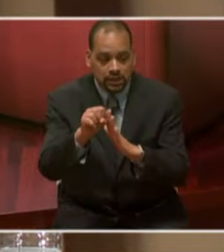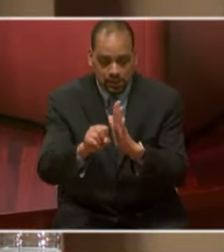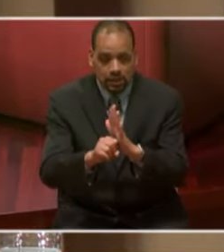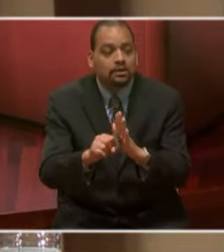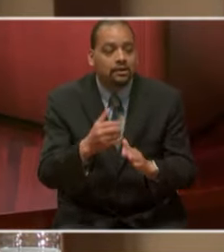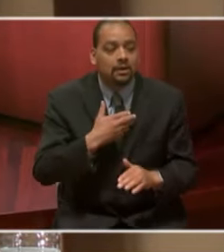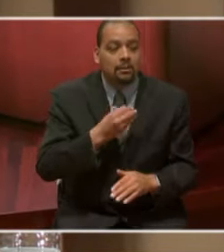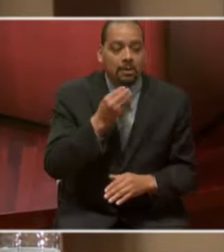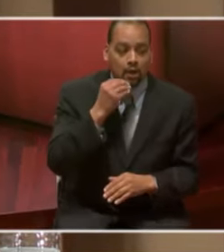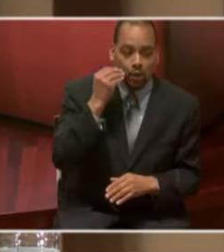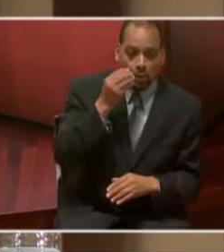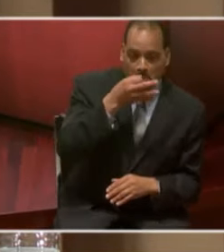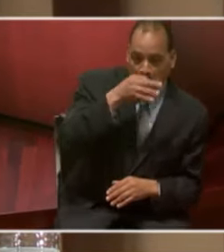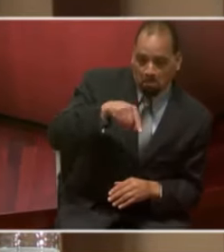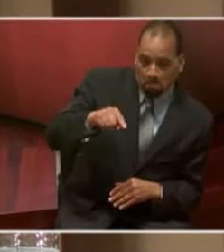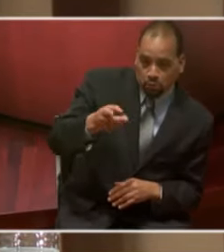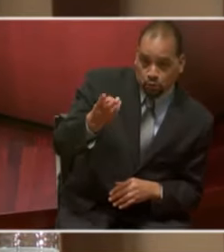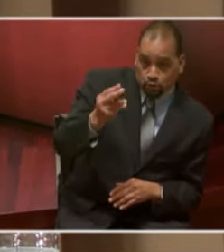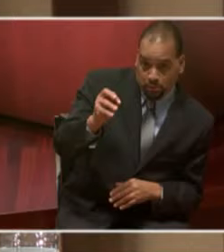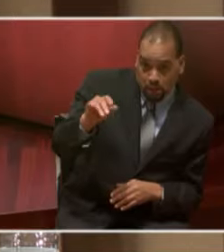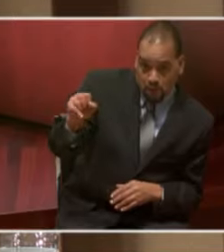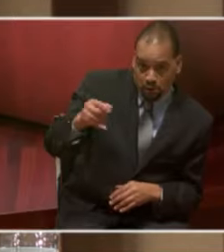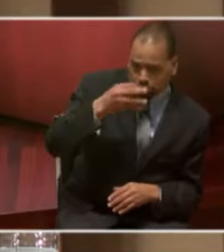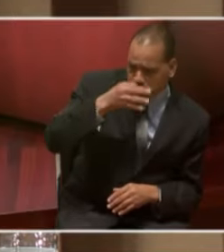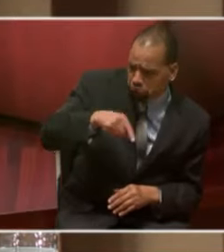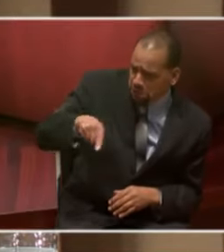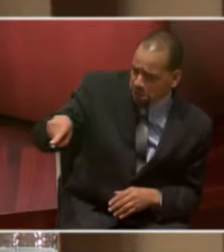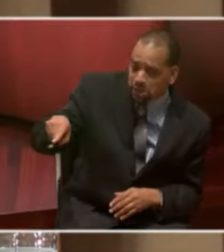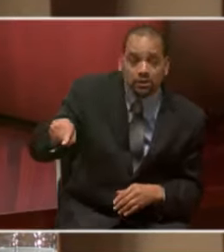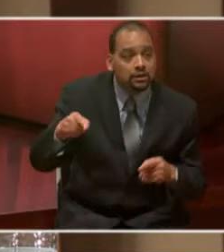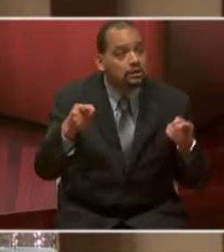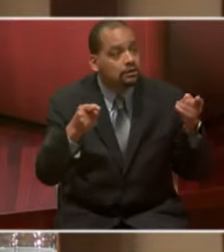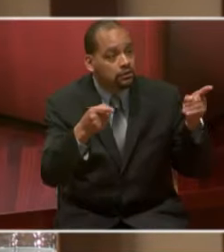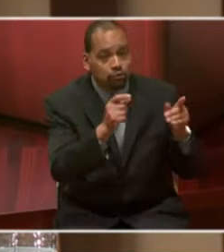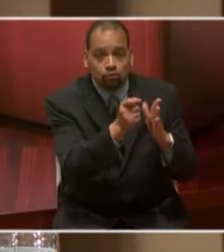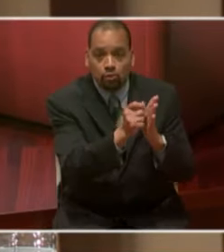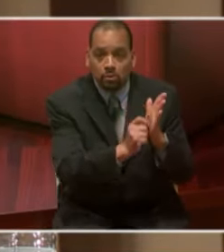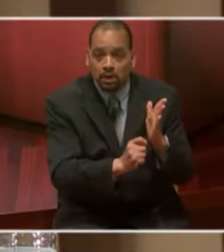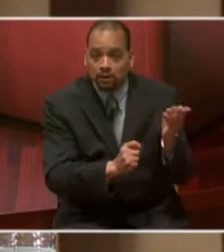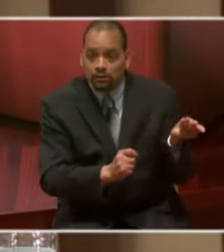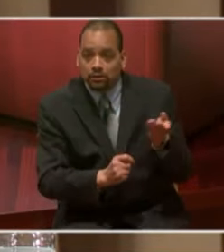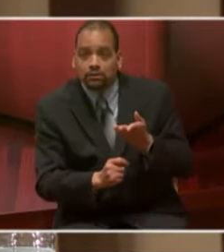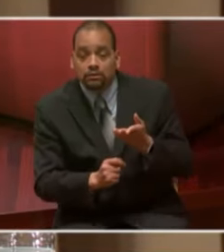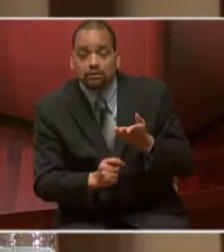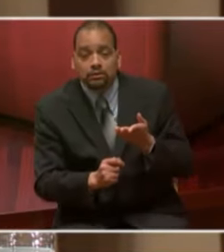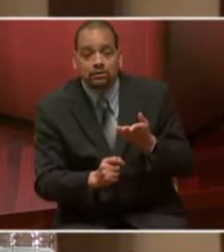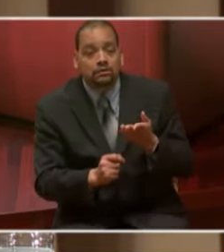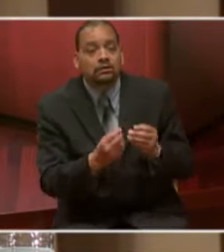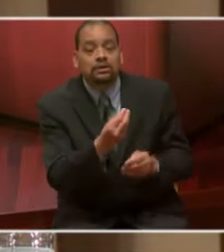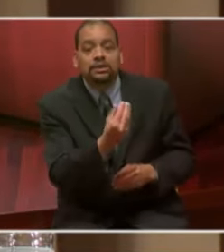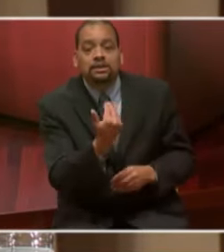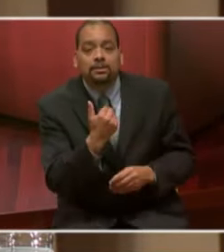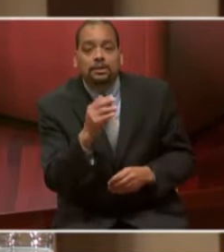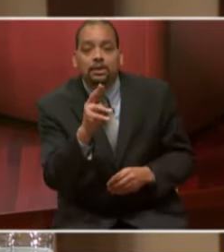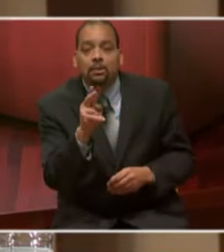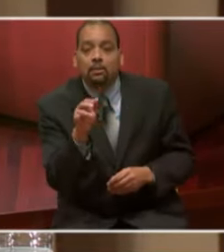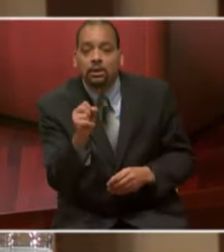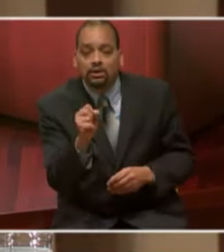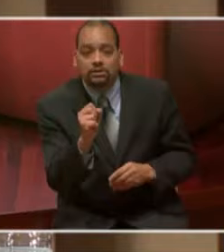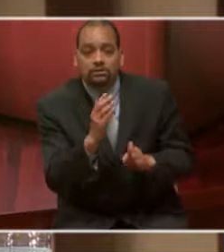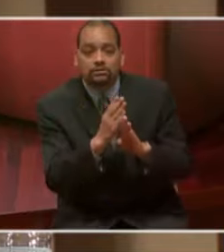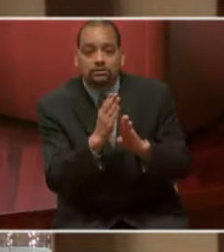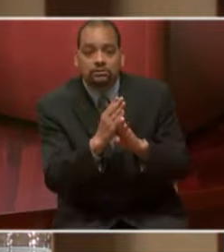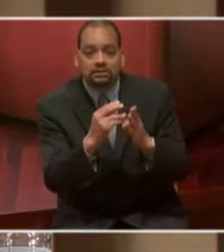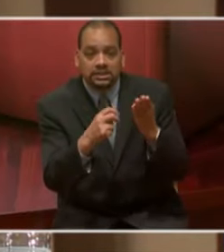man. Mm-hmm. He could tell jokes, make you laugh. Dr. King told jokes. Oh, yeah, he would tell jokes.